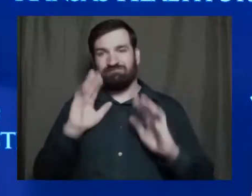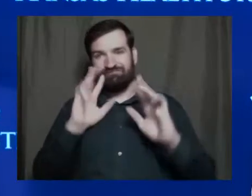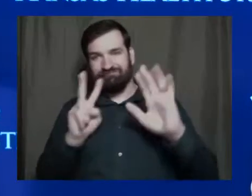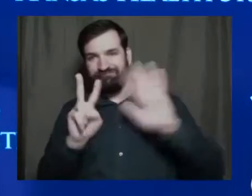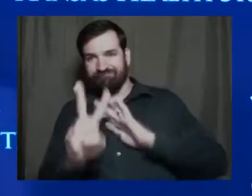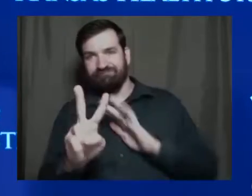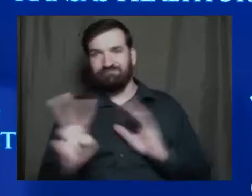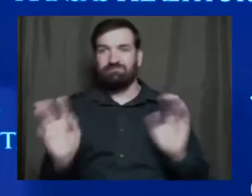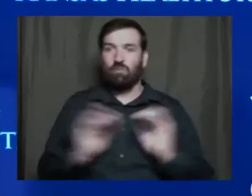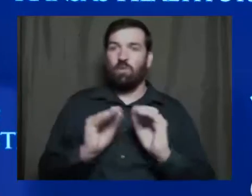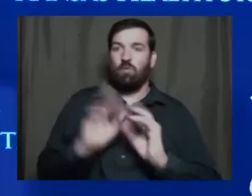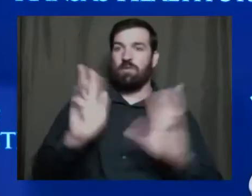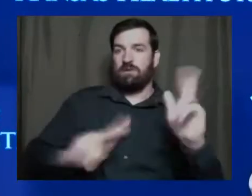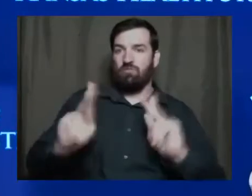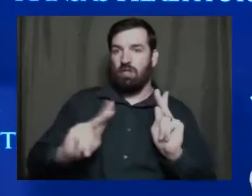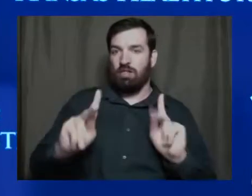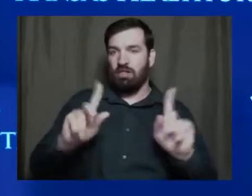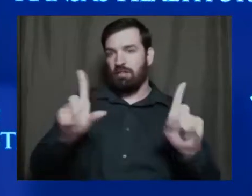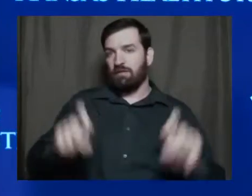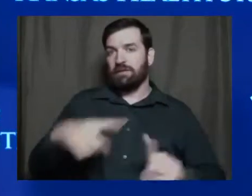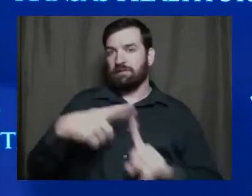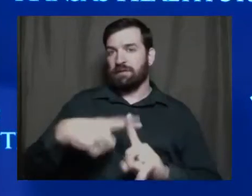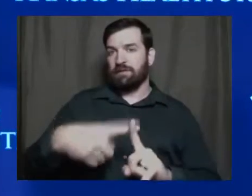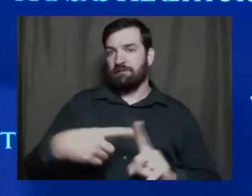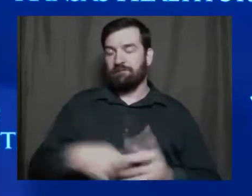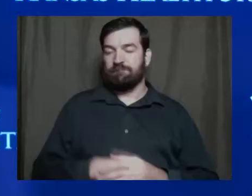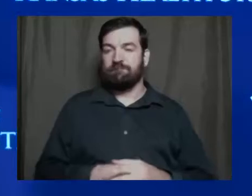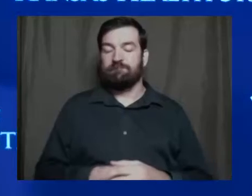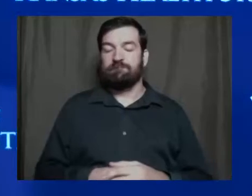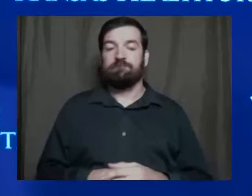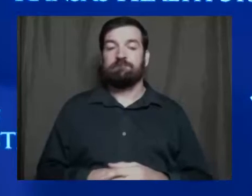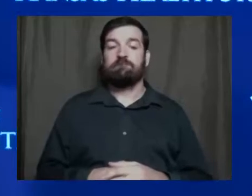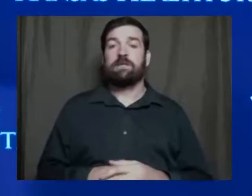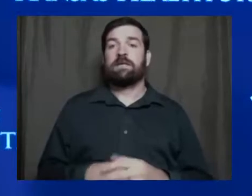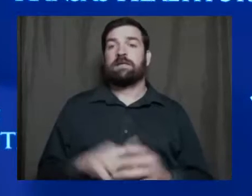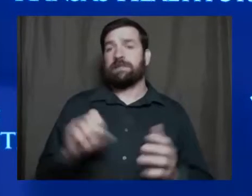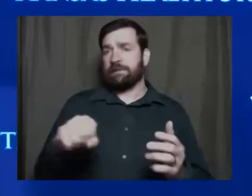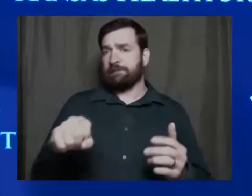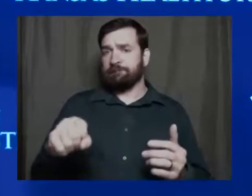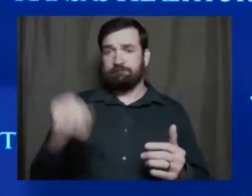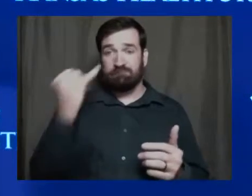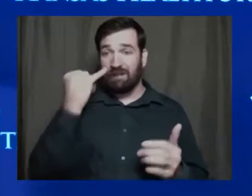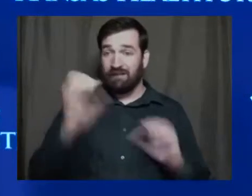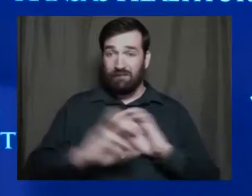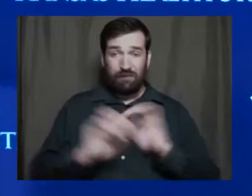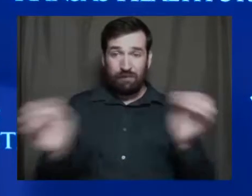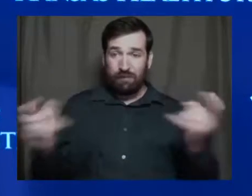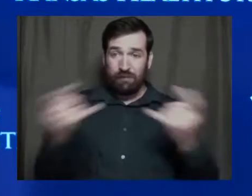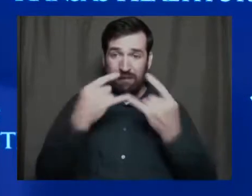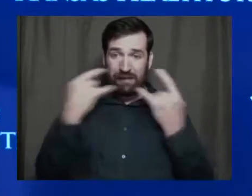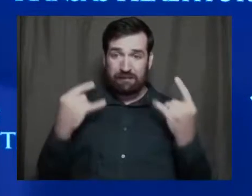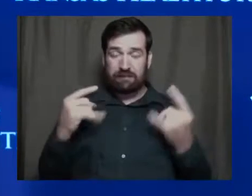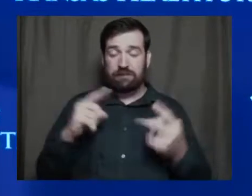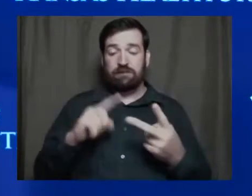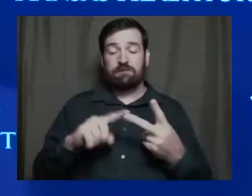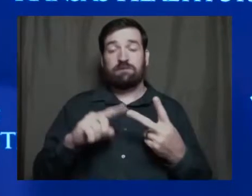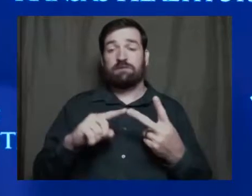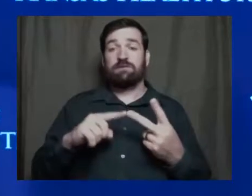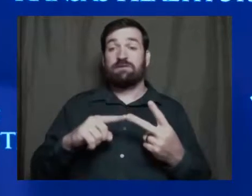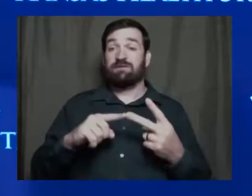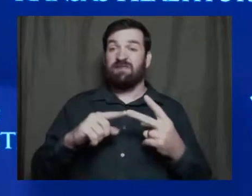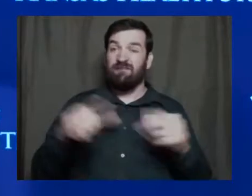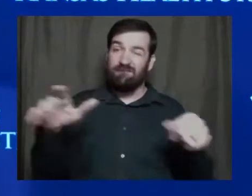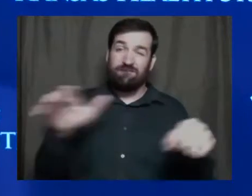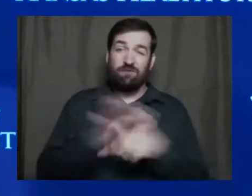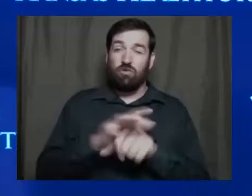so I think the question's going to be, if we're not going to be masked and we're not going to dedensify and it's the Delta